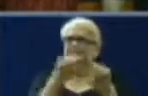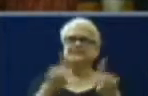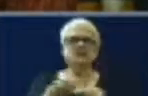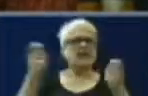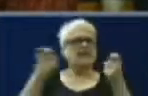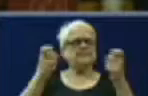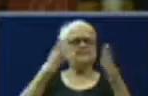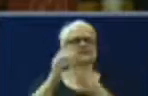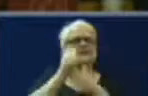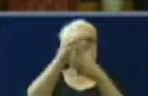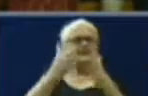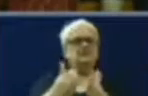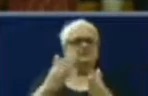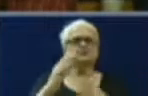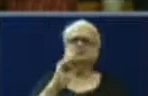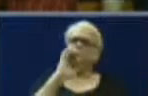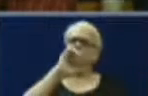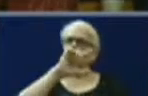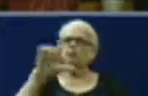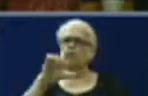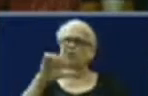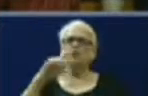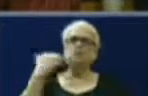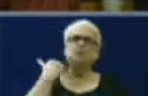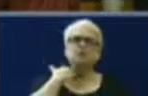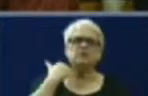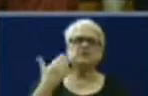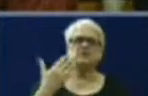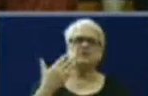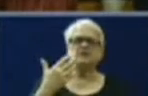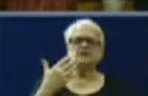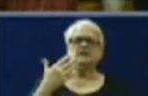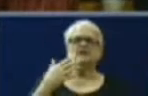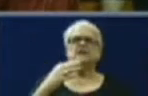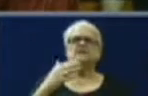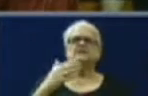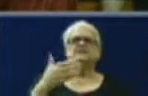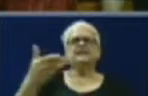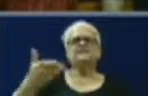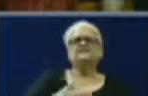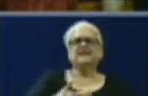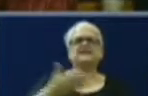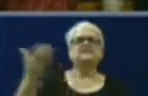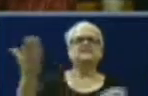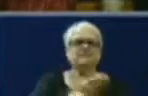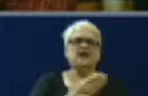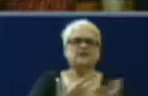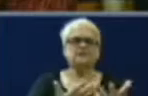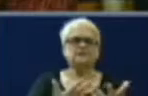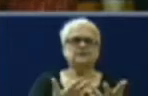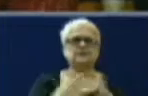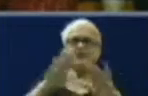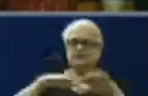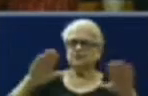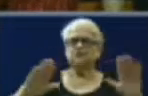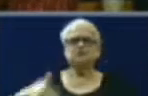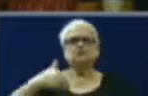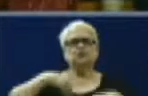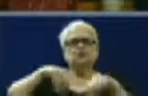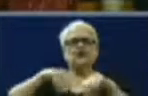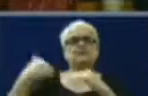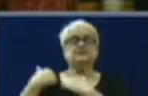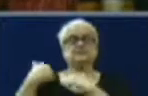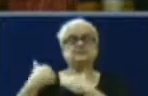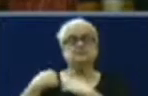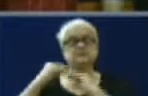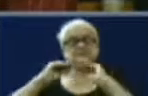is exhibiting a moral bankruptcy that invites their dismissal. Please right your ship. The children for whom you have an obligation to provide